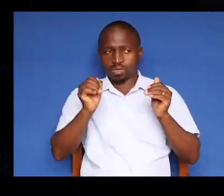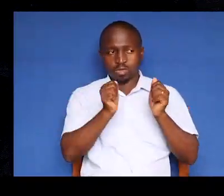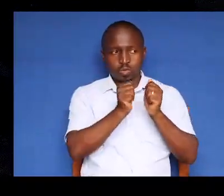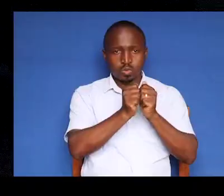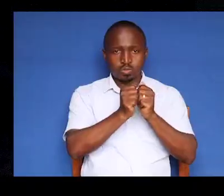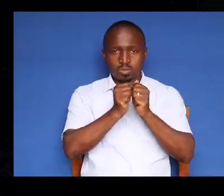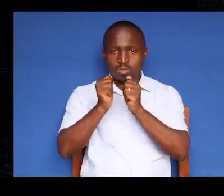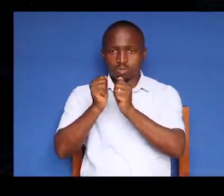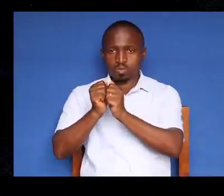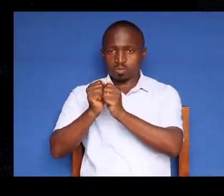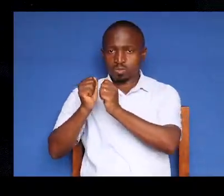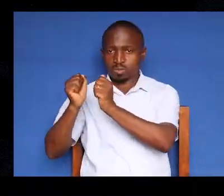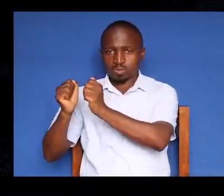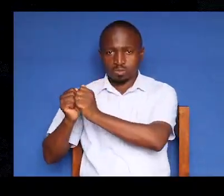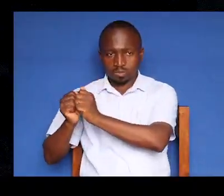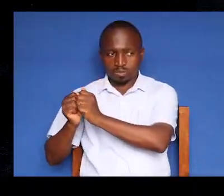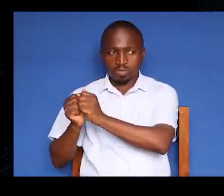Ramatita is charged 10%.